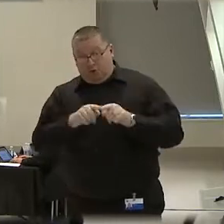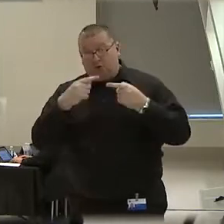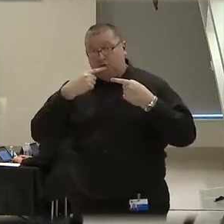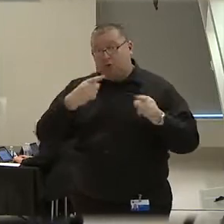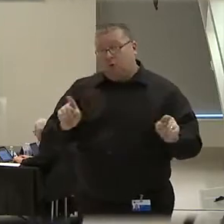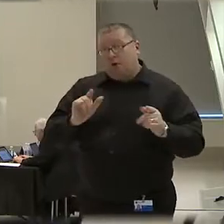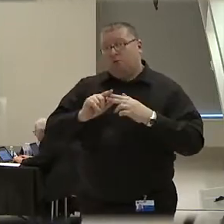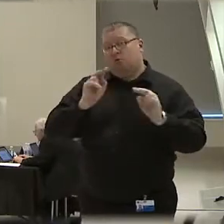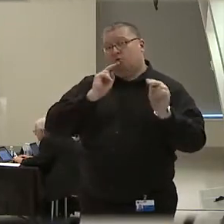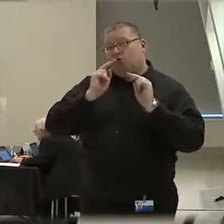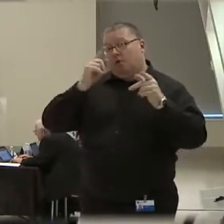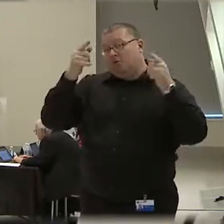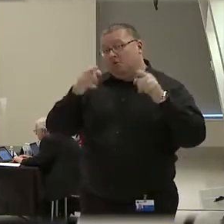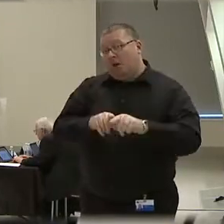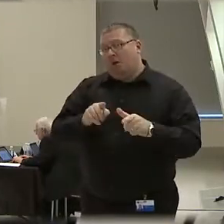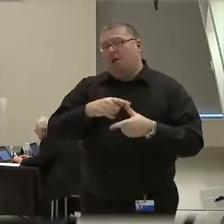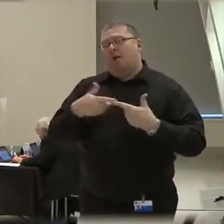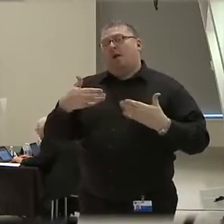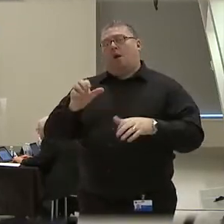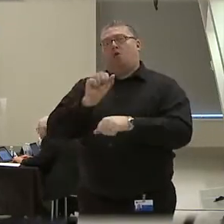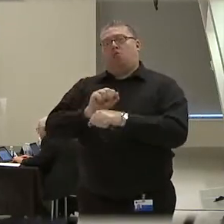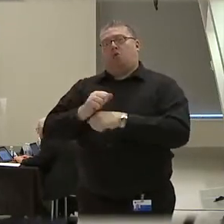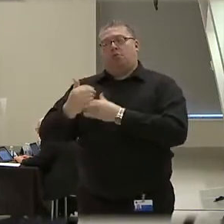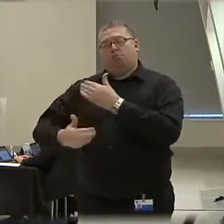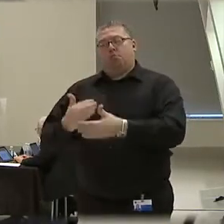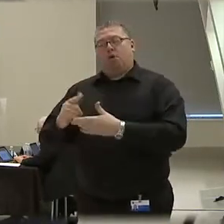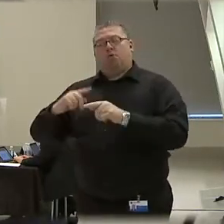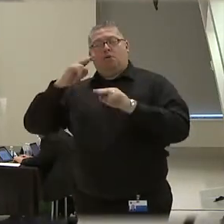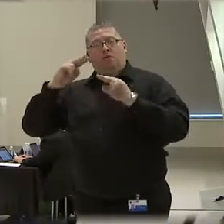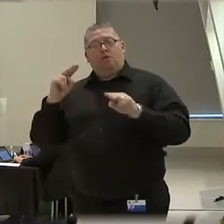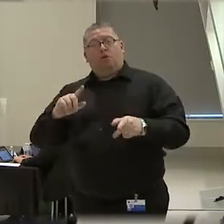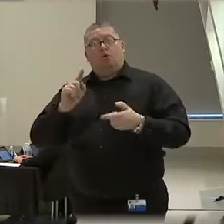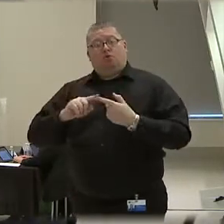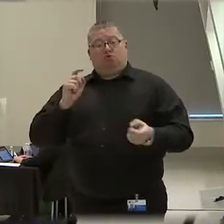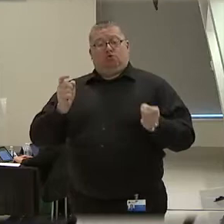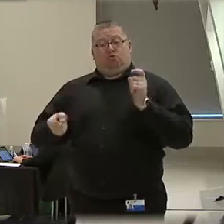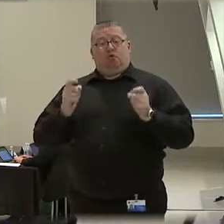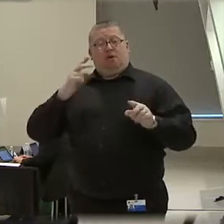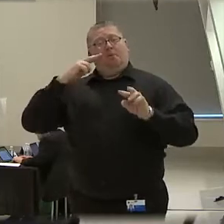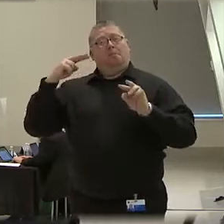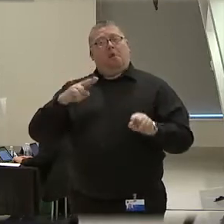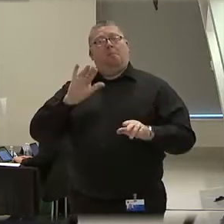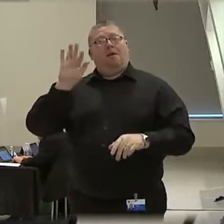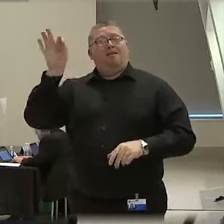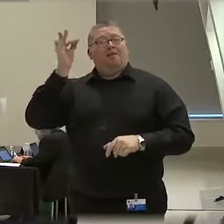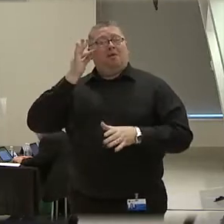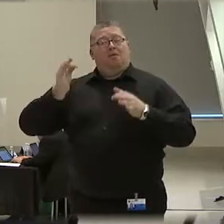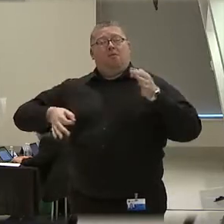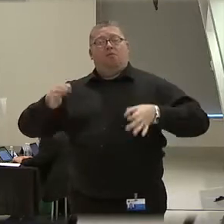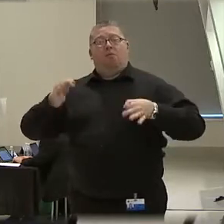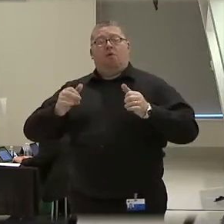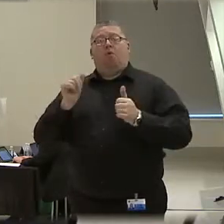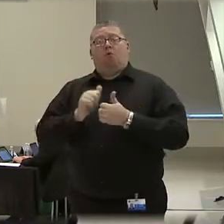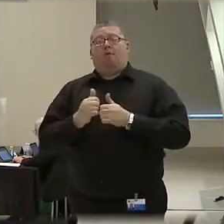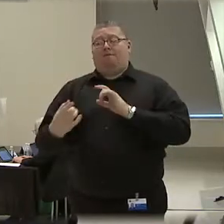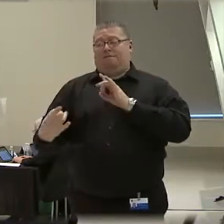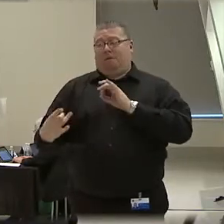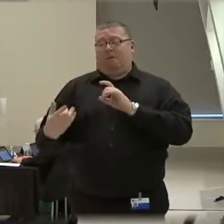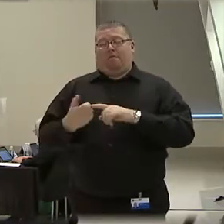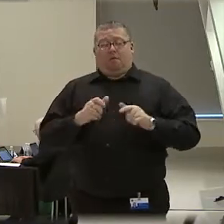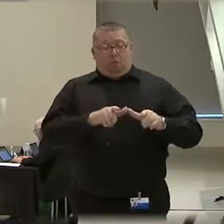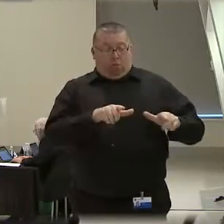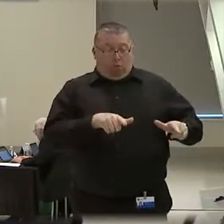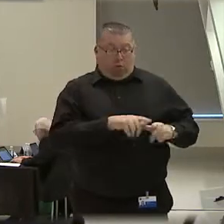settlement agreement allows for the work and the progress of oversight to be shaped and monitored by the federal courts with input from the local law